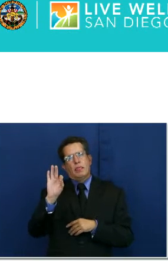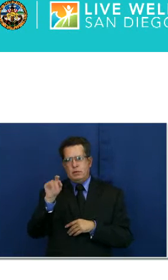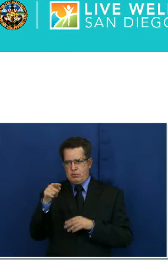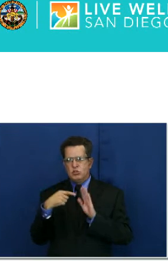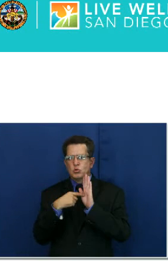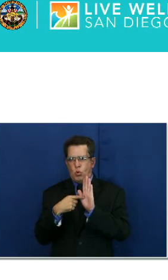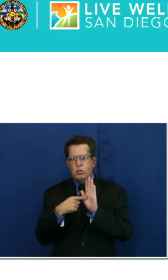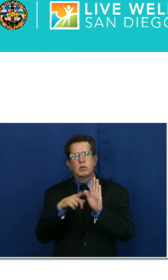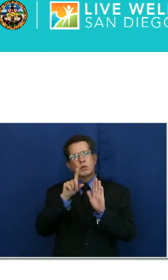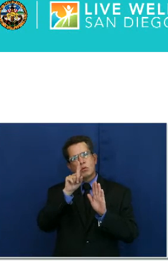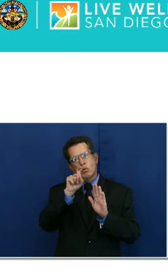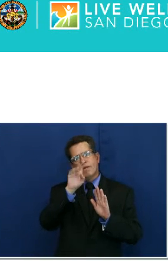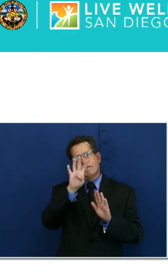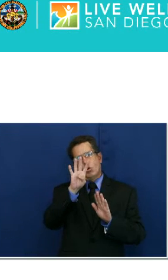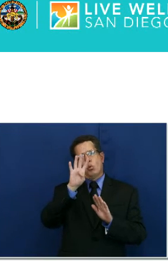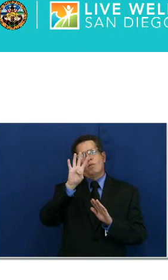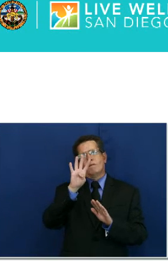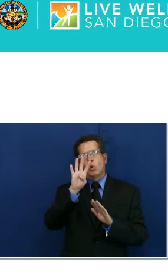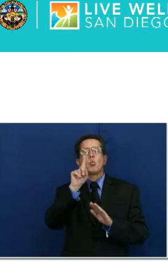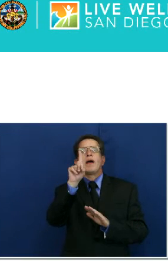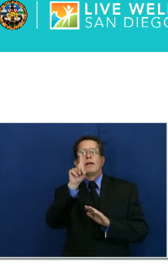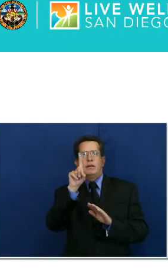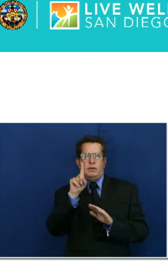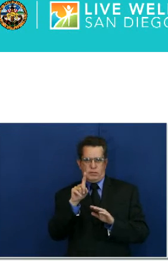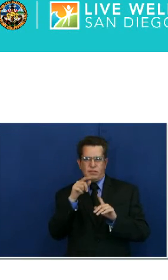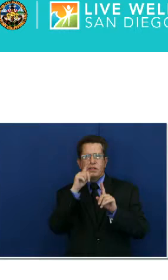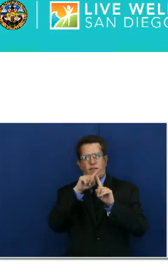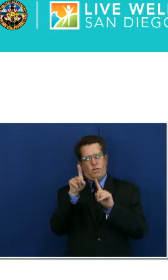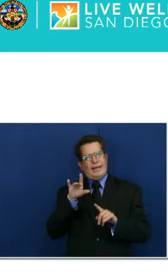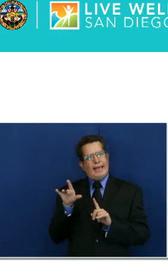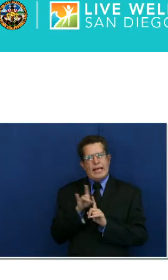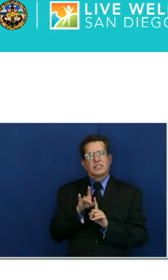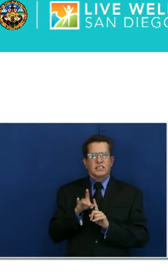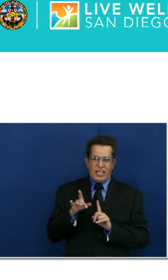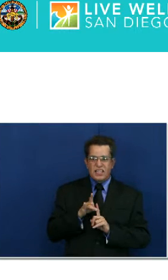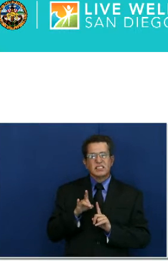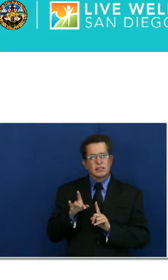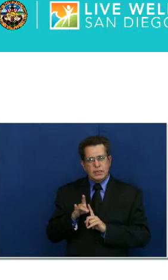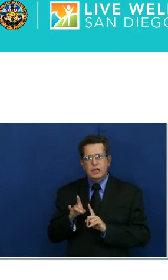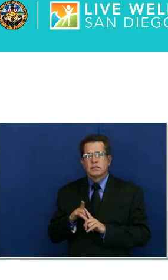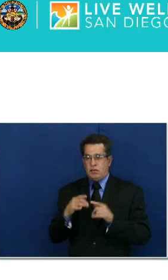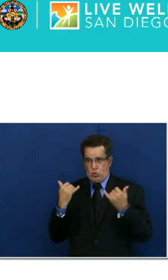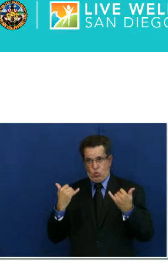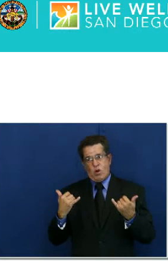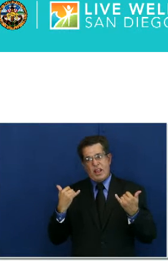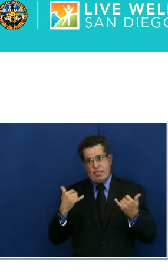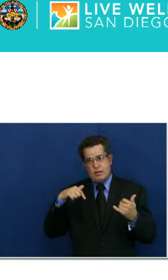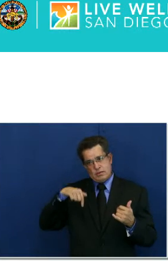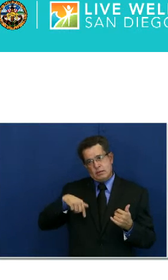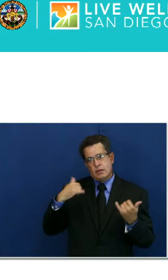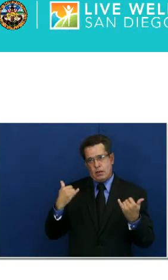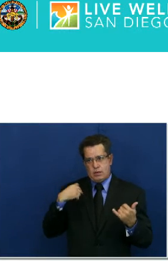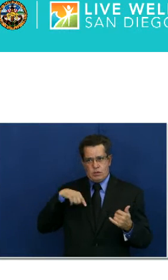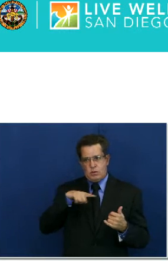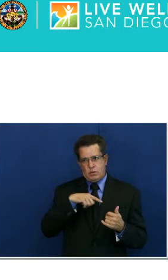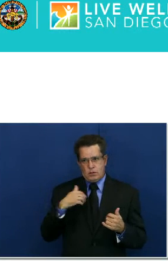represents 141 cases. And currently, we have